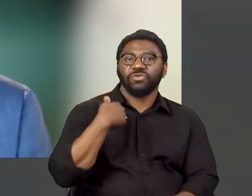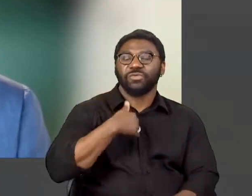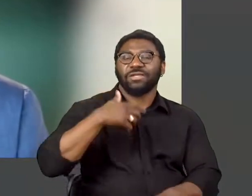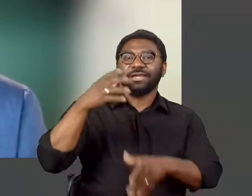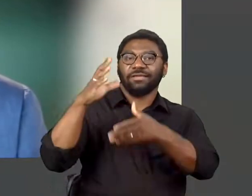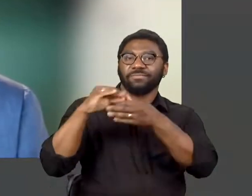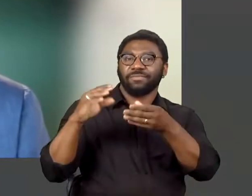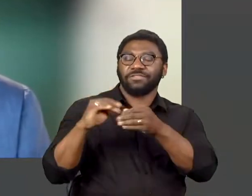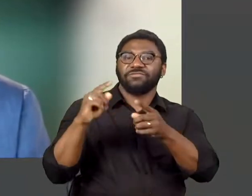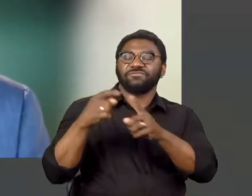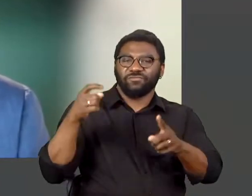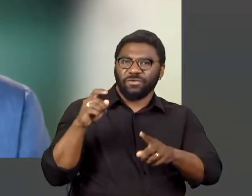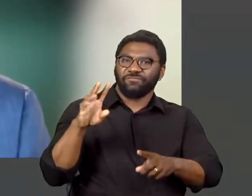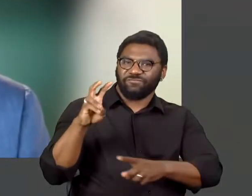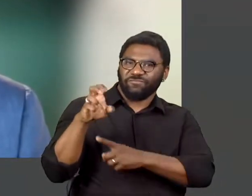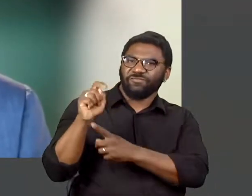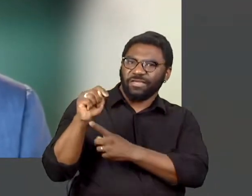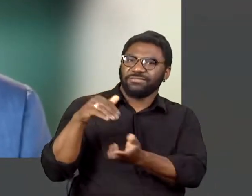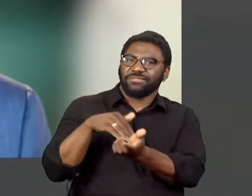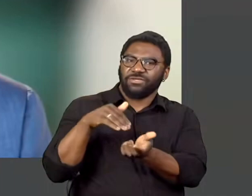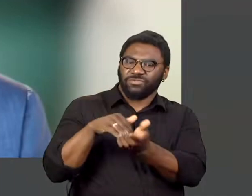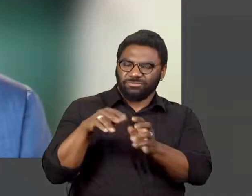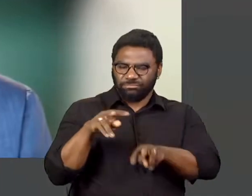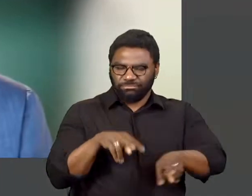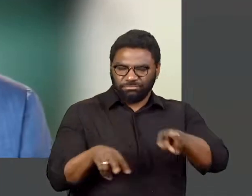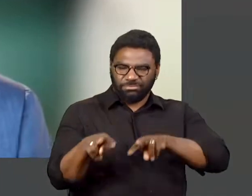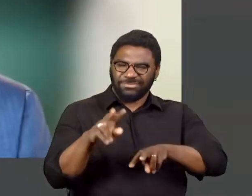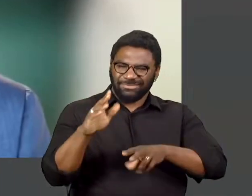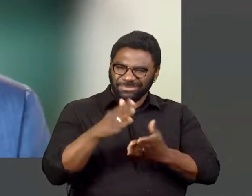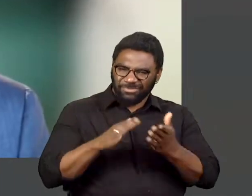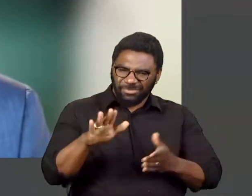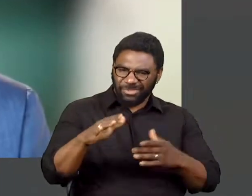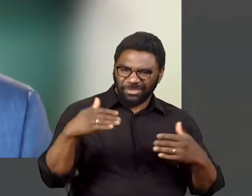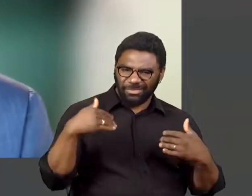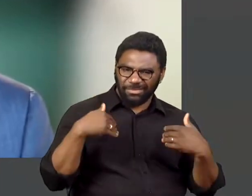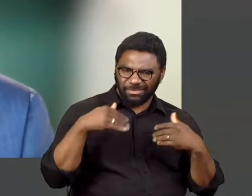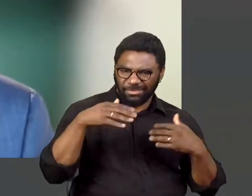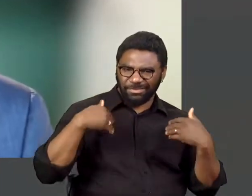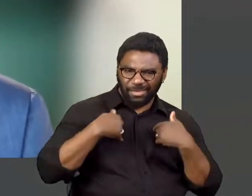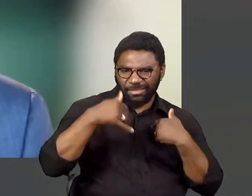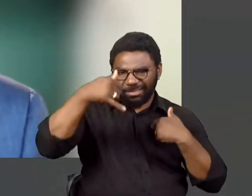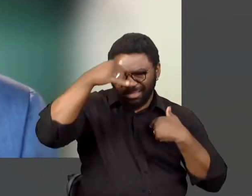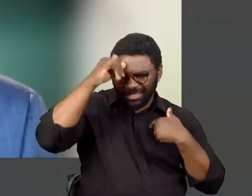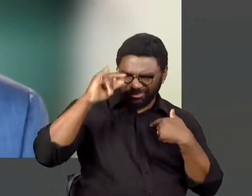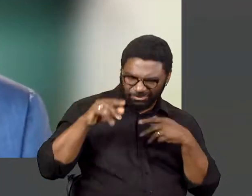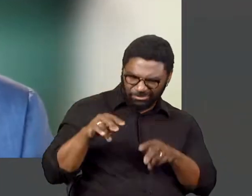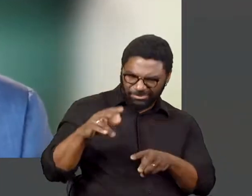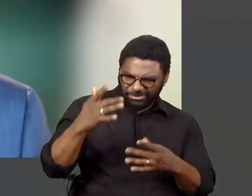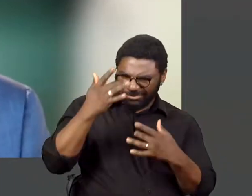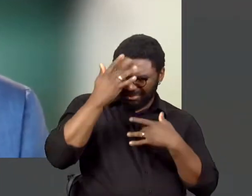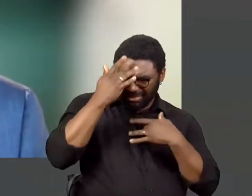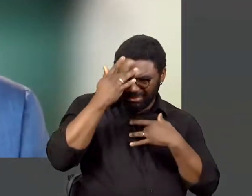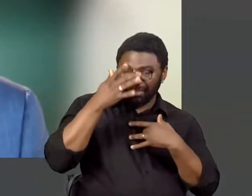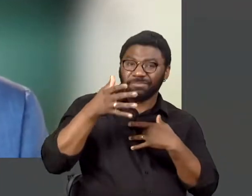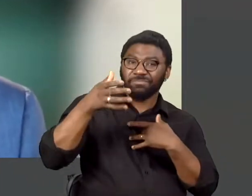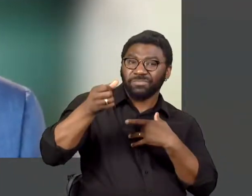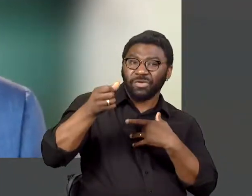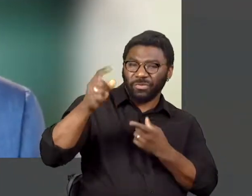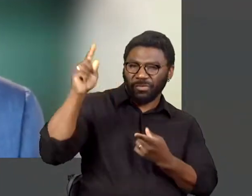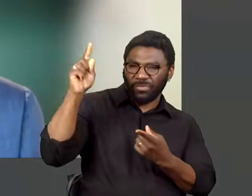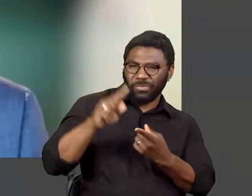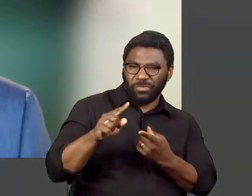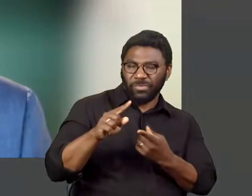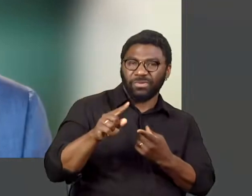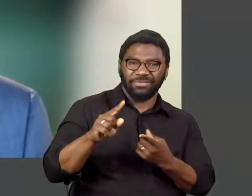that some of the dairy cows that they were working with had become sick. The cows' milk production dropped suddenly, and the cows were generally